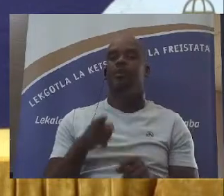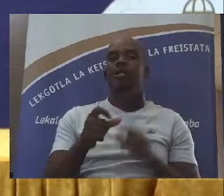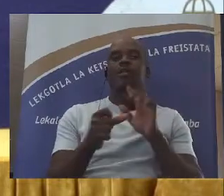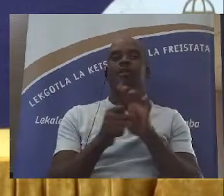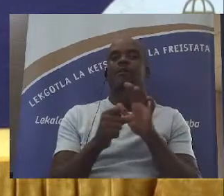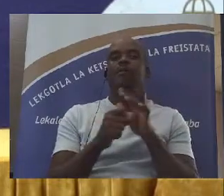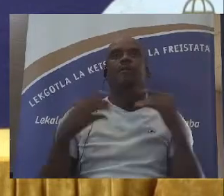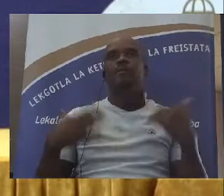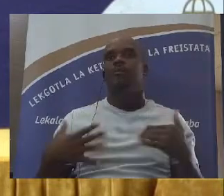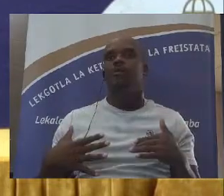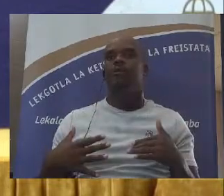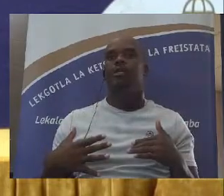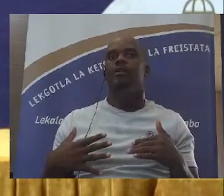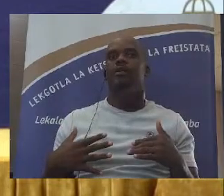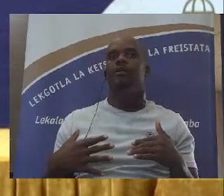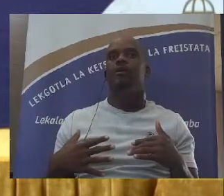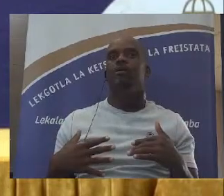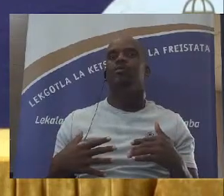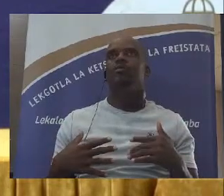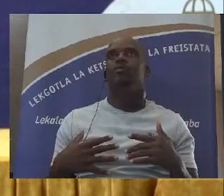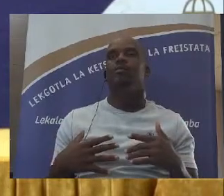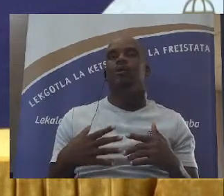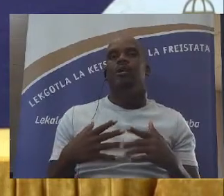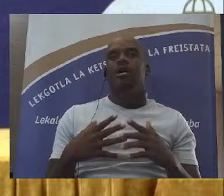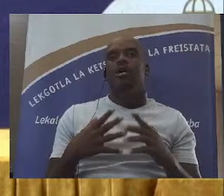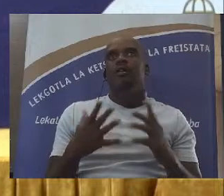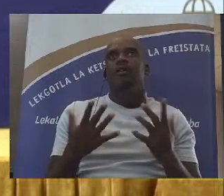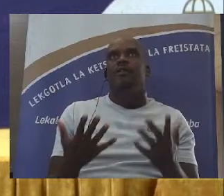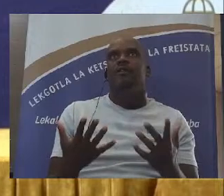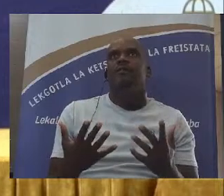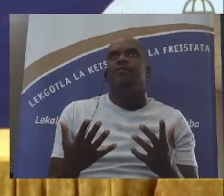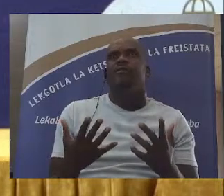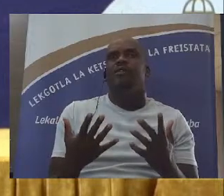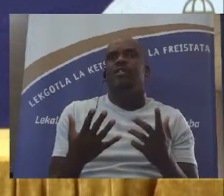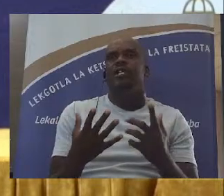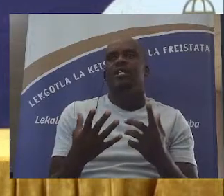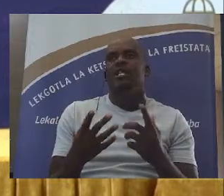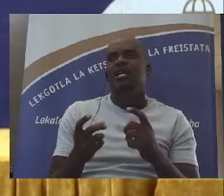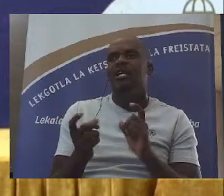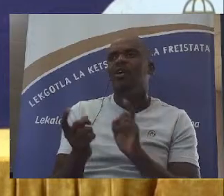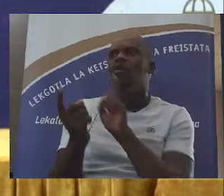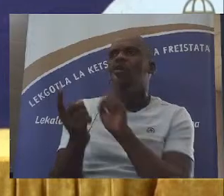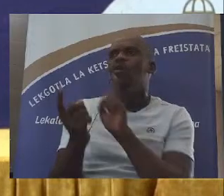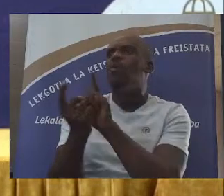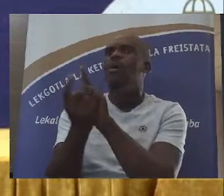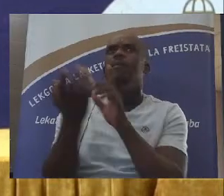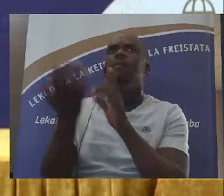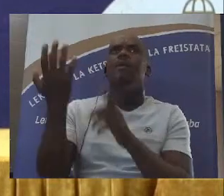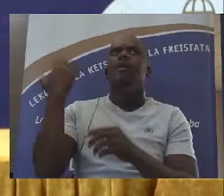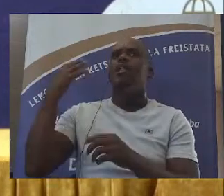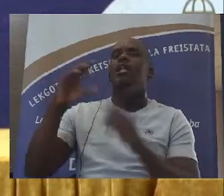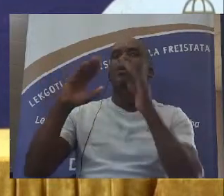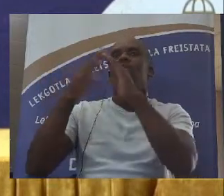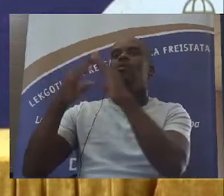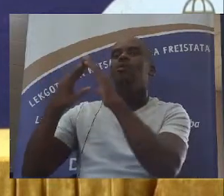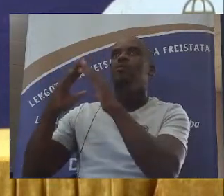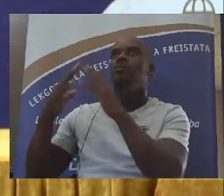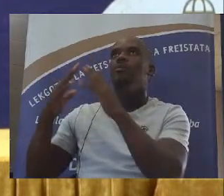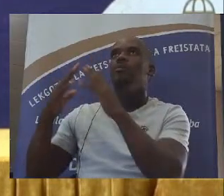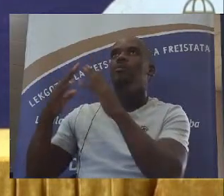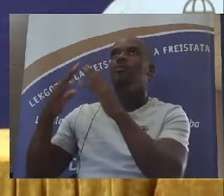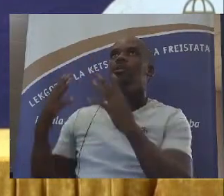because when we went out for the first consultations, we had a lot of negative comments coming on this